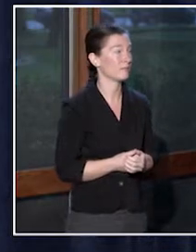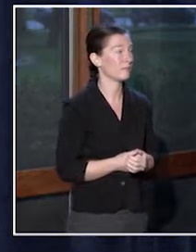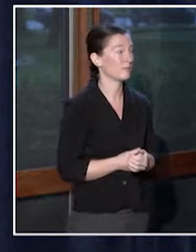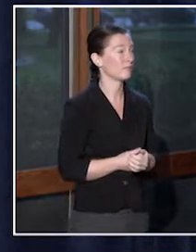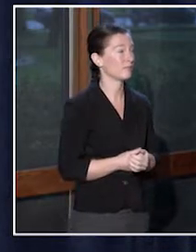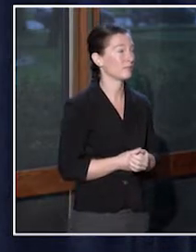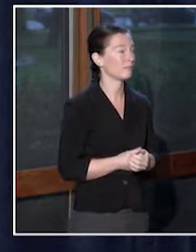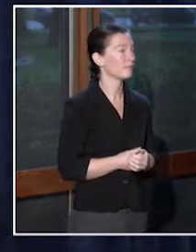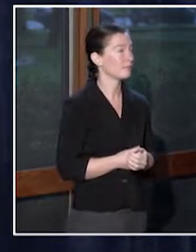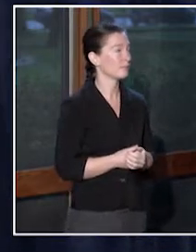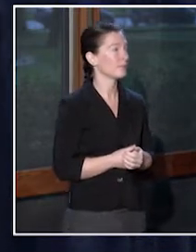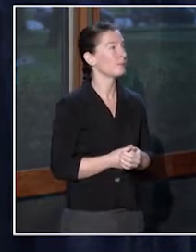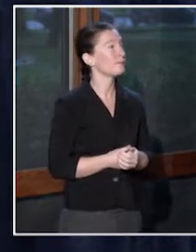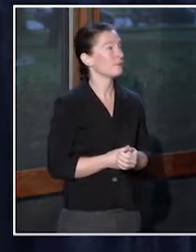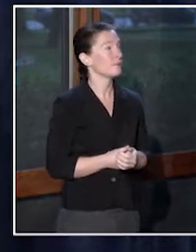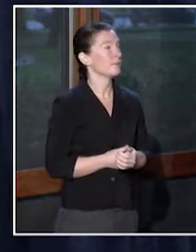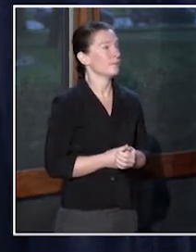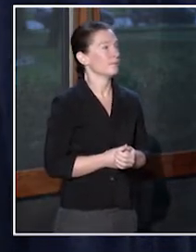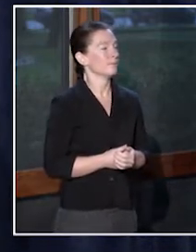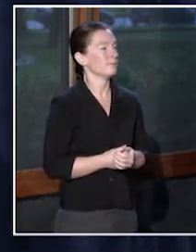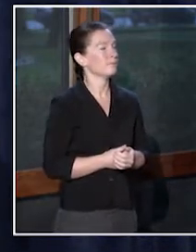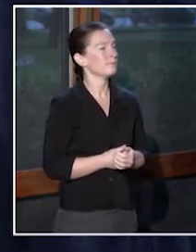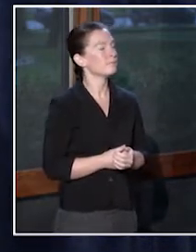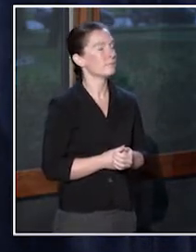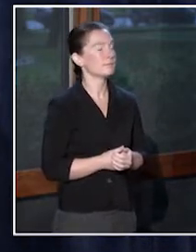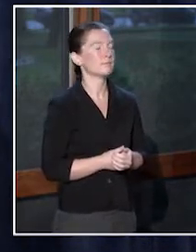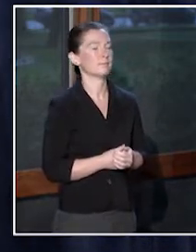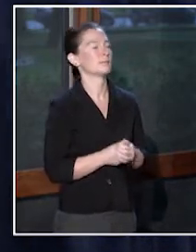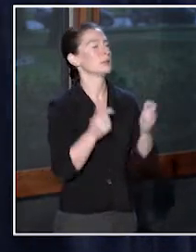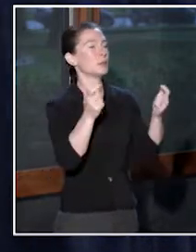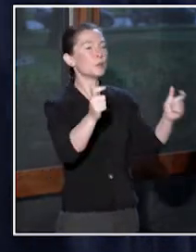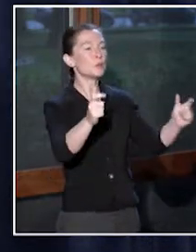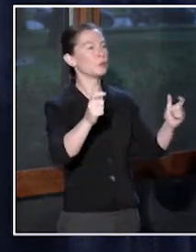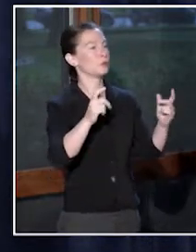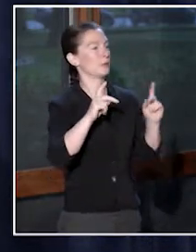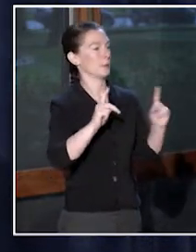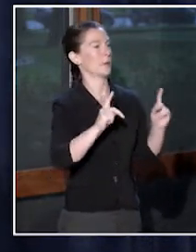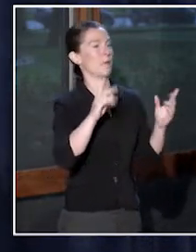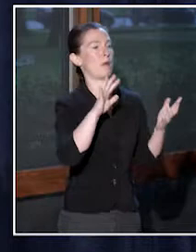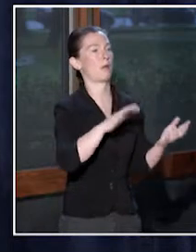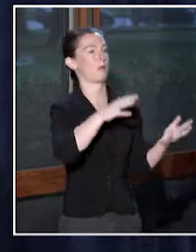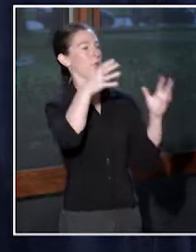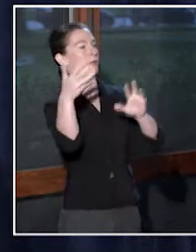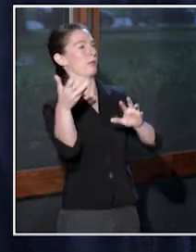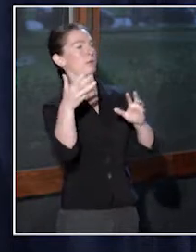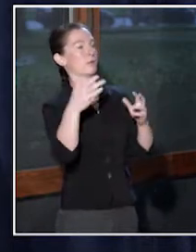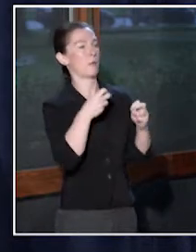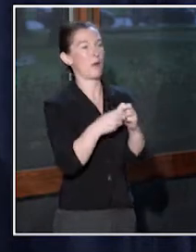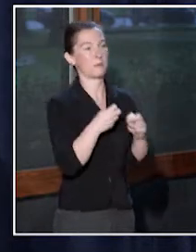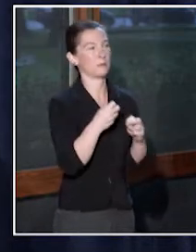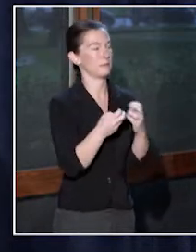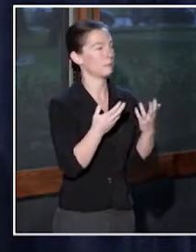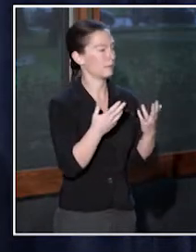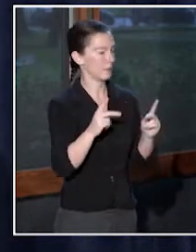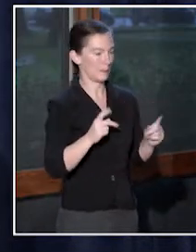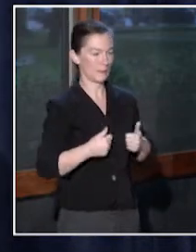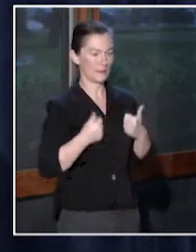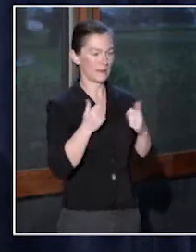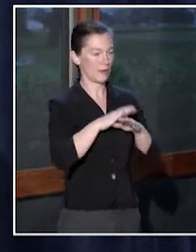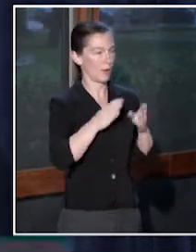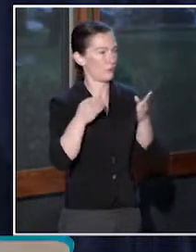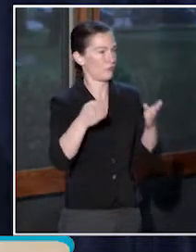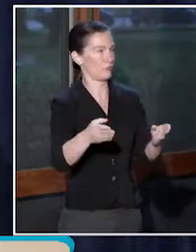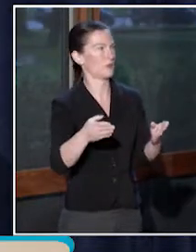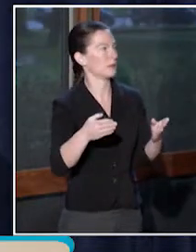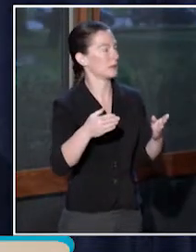nothing short of a humanitarian catastrophe on the streets of this city. It's unacceptable